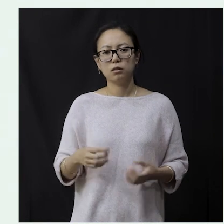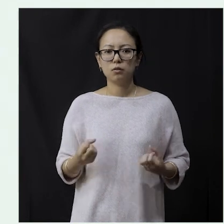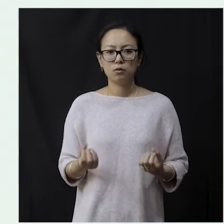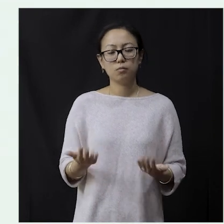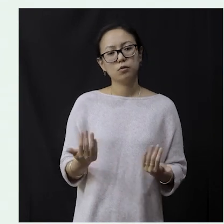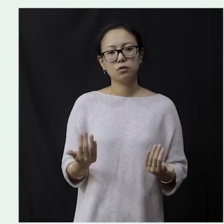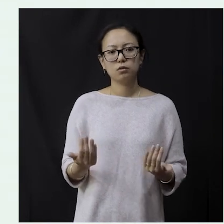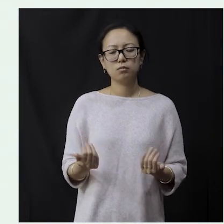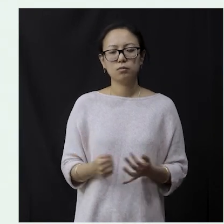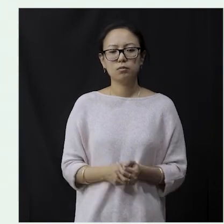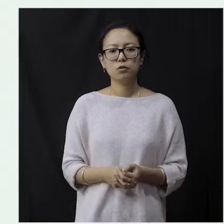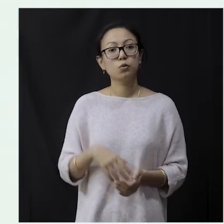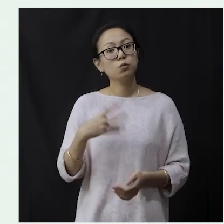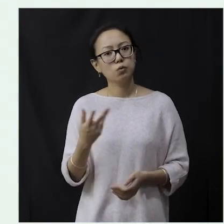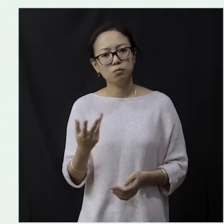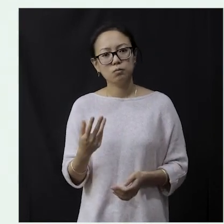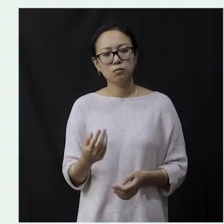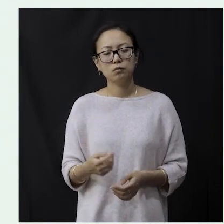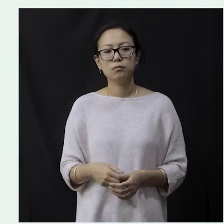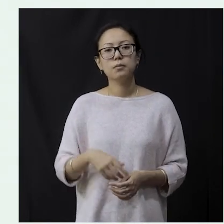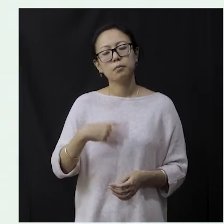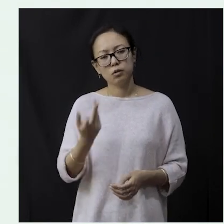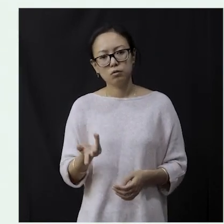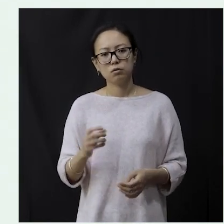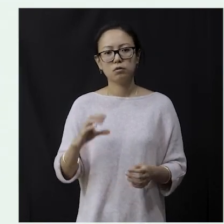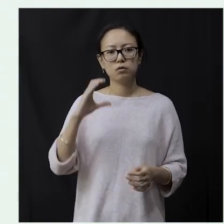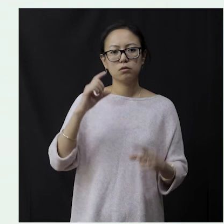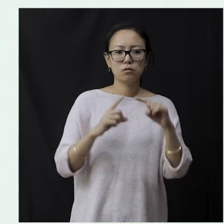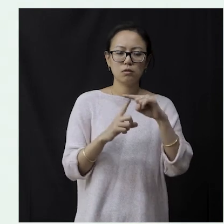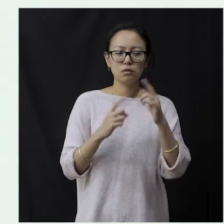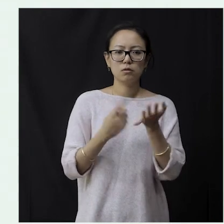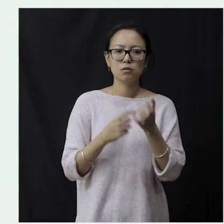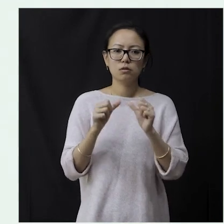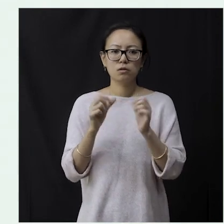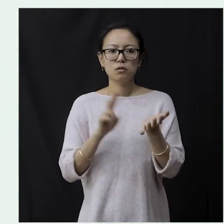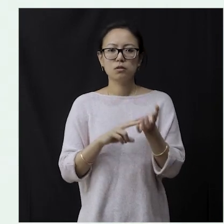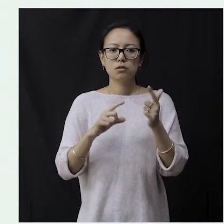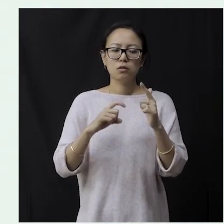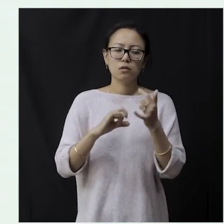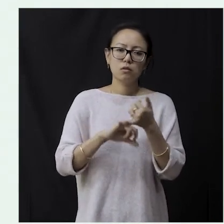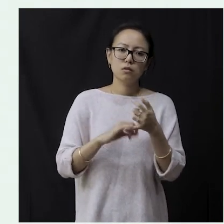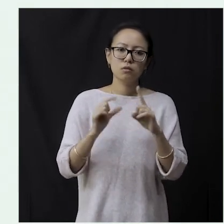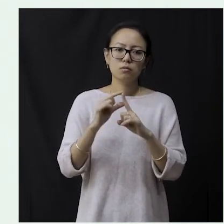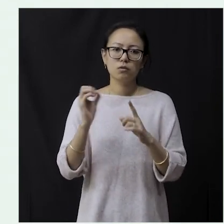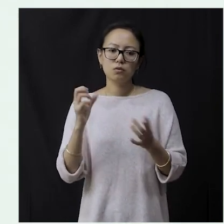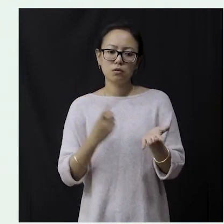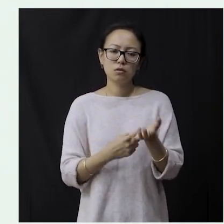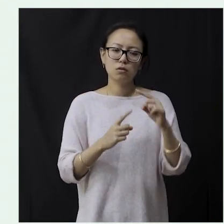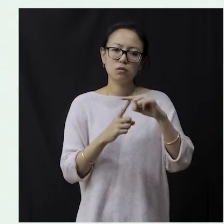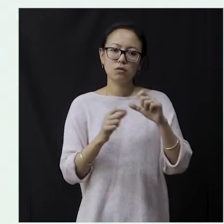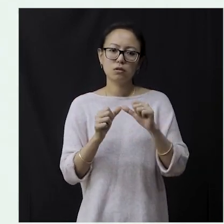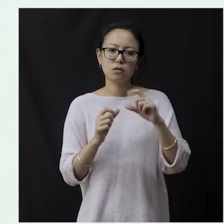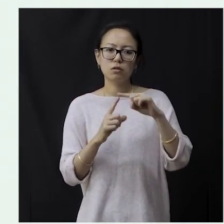possible because transportation came up, okay? So for heavy things, most of the time we use